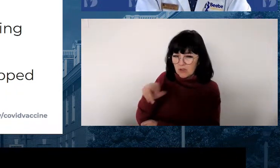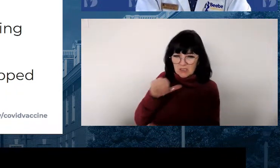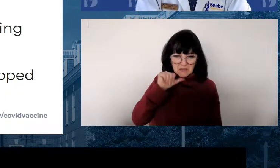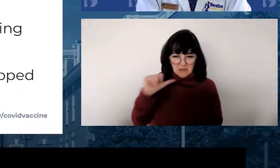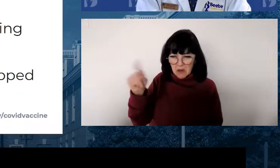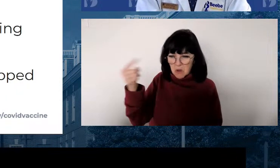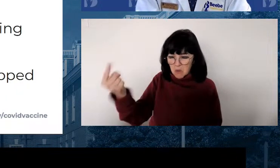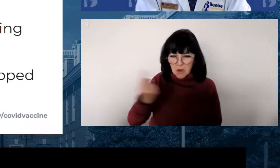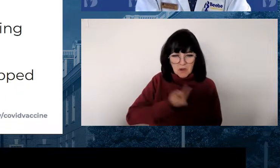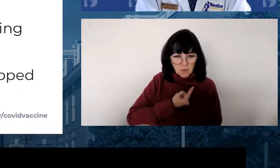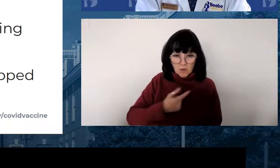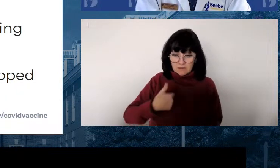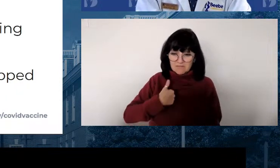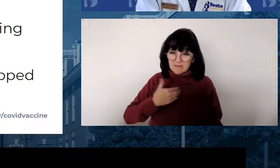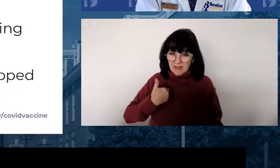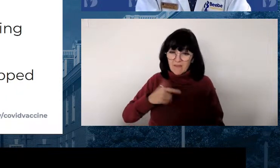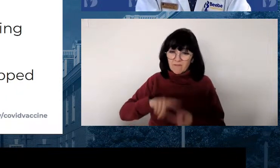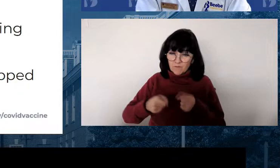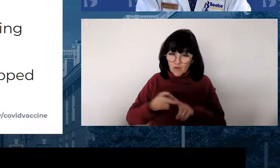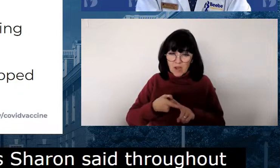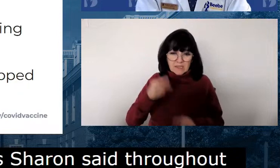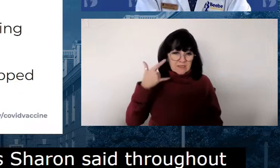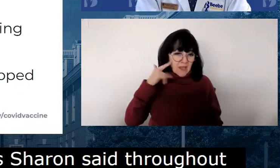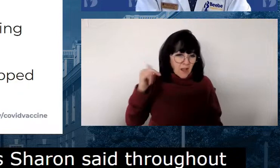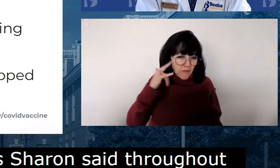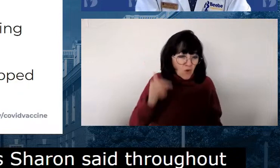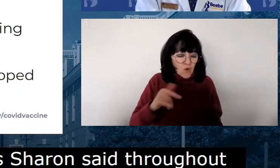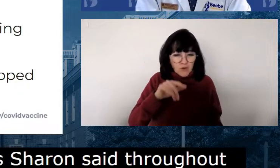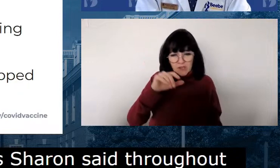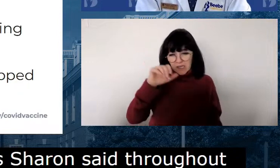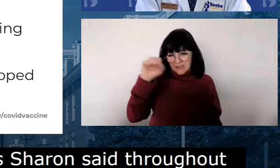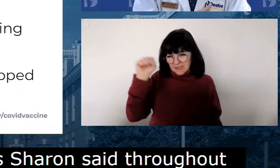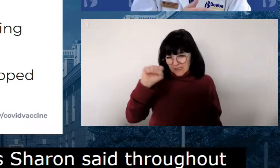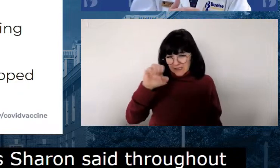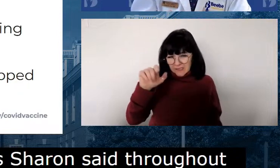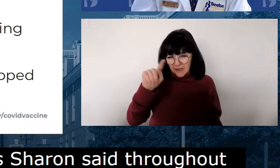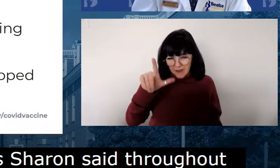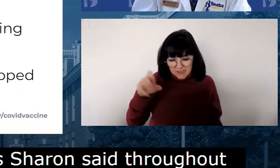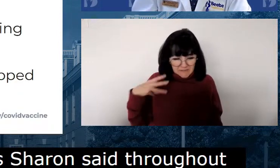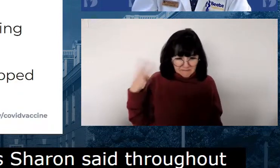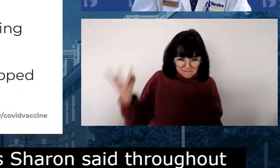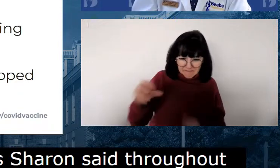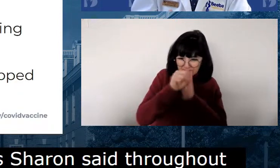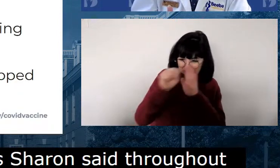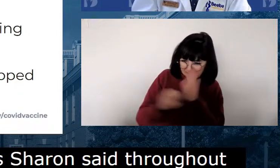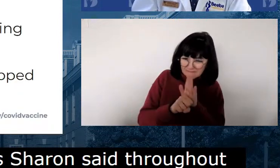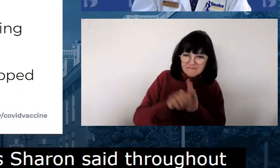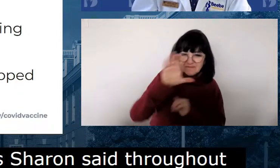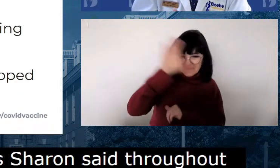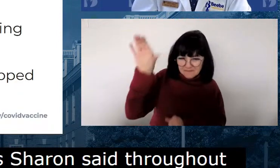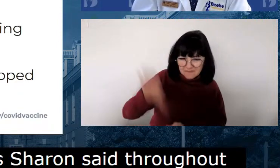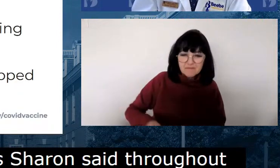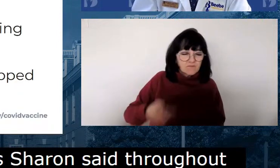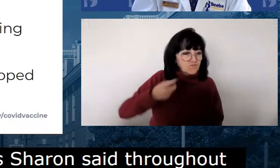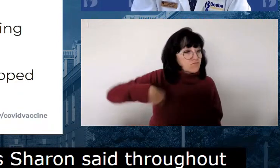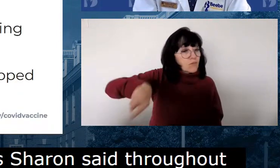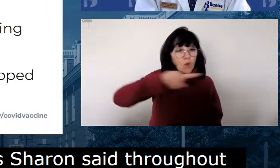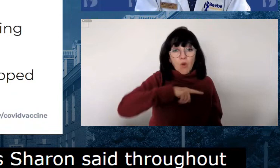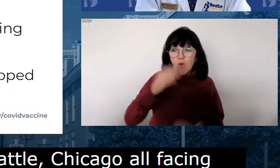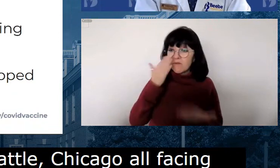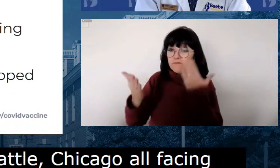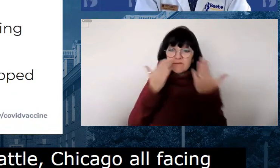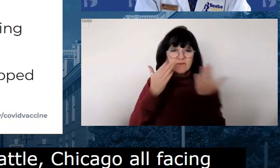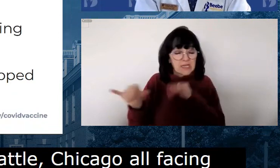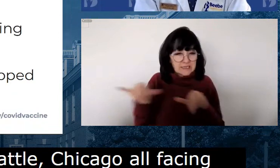in California, Seattle, Chicago, and they're all facing the same situation we are. We are not any different,